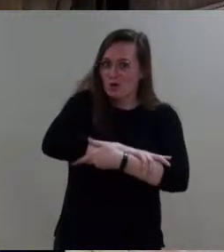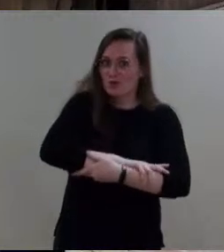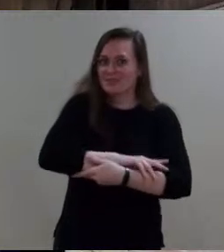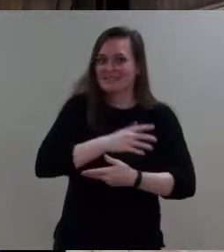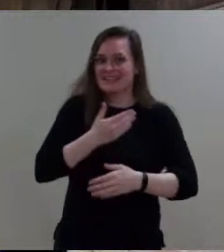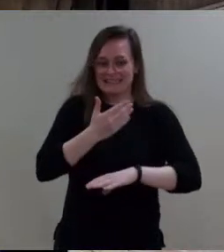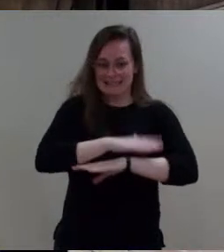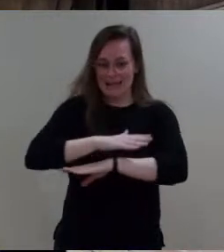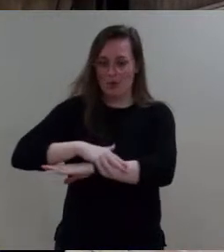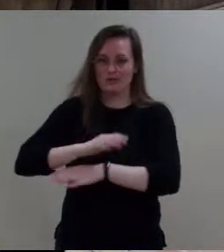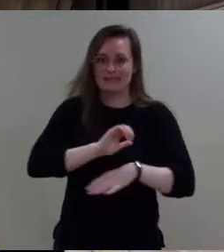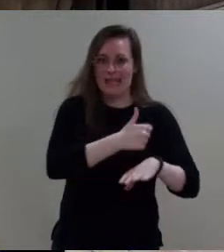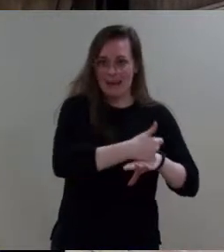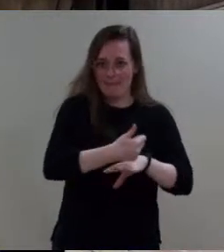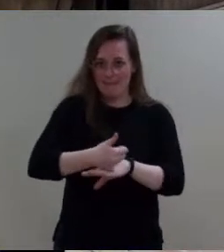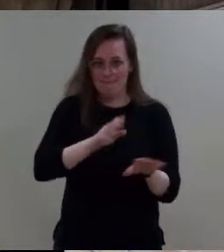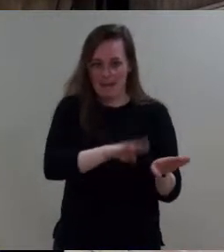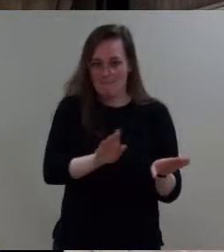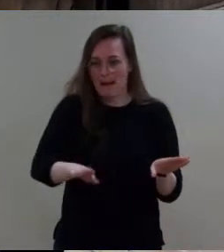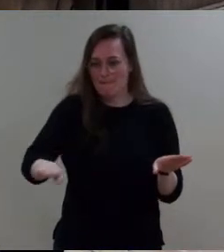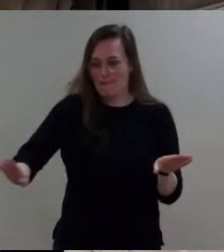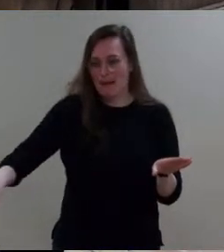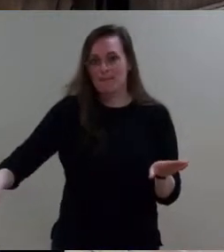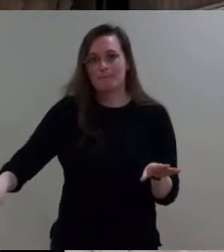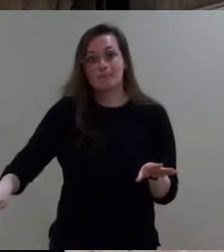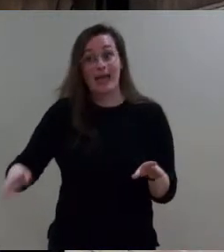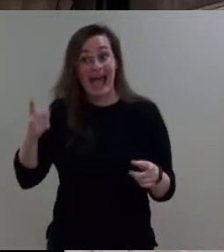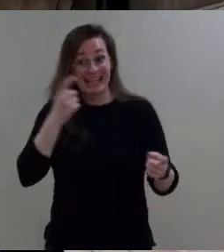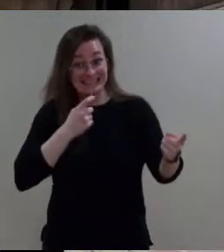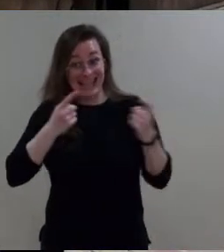many requests of, is it going to be held in the fall? So I'm